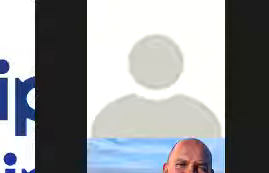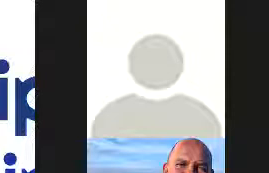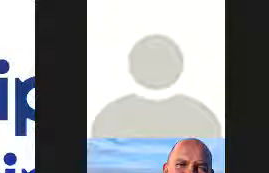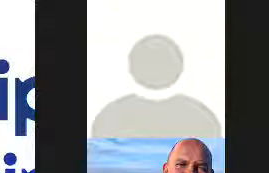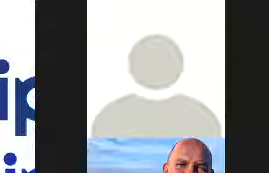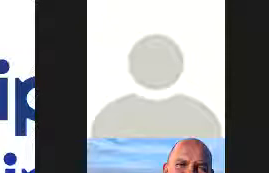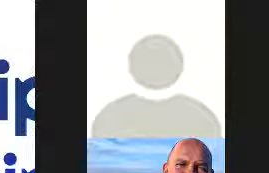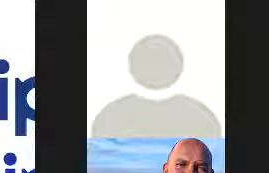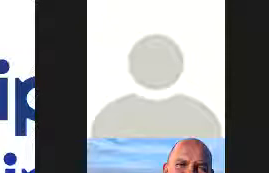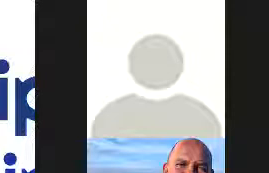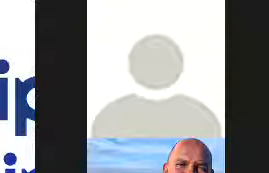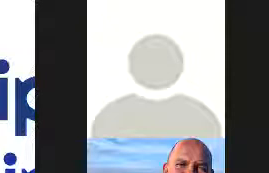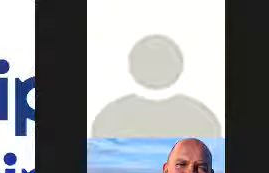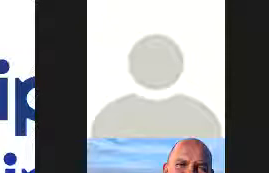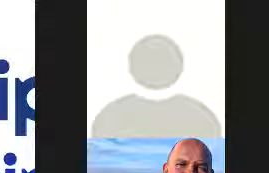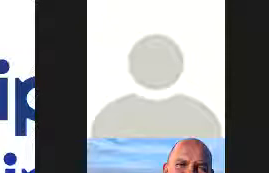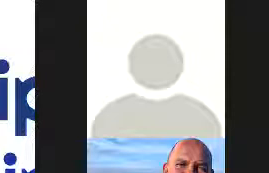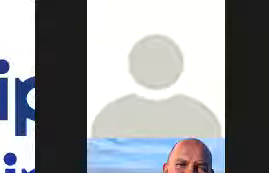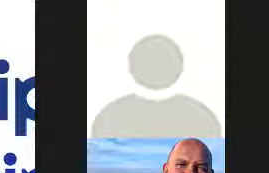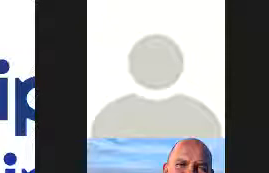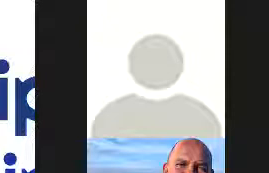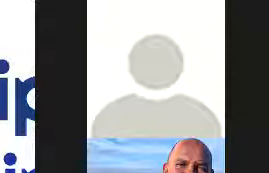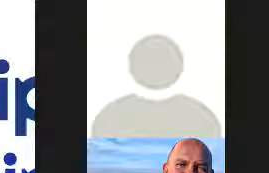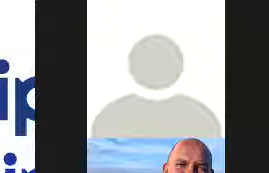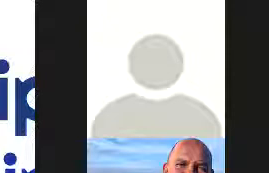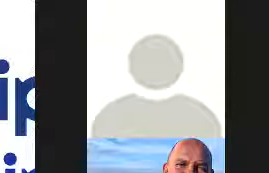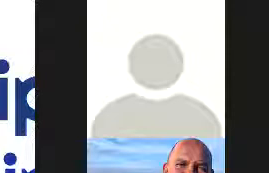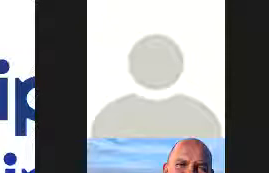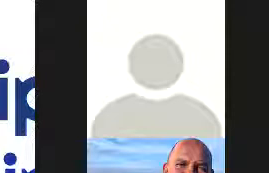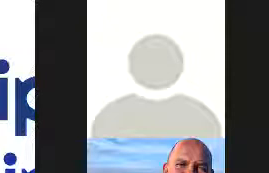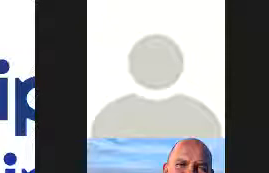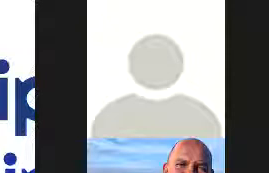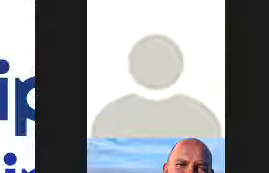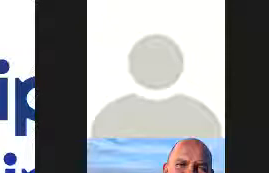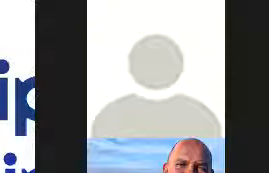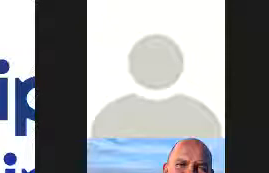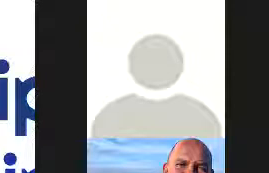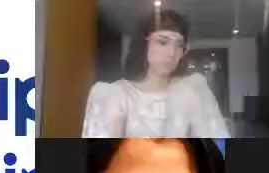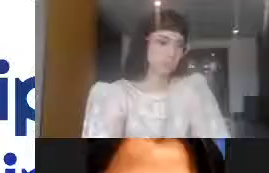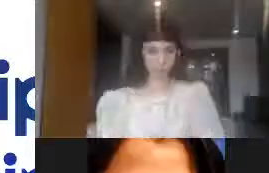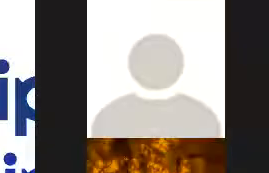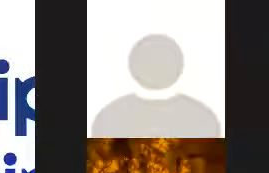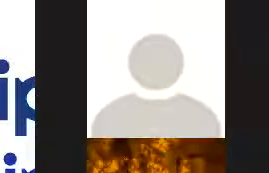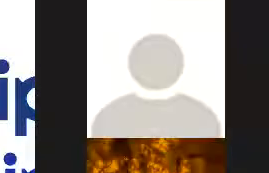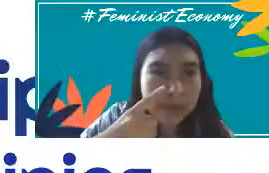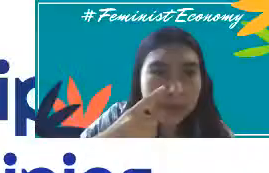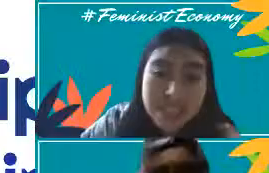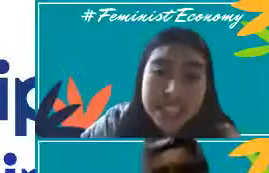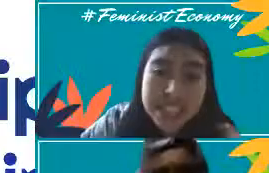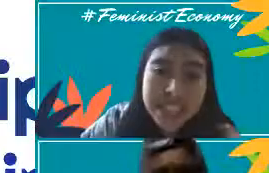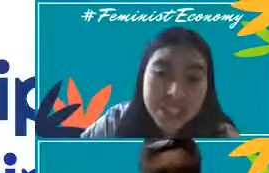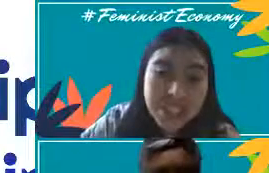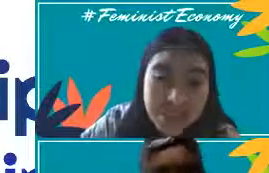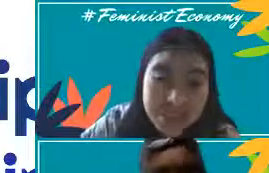birth shackled in a cell, and that we are rethinking the system of child welfare away from being an extension of the